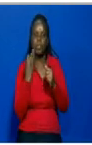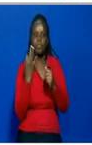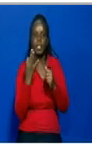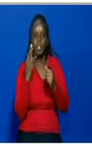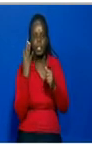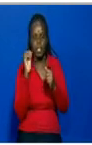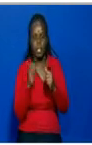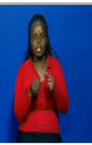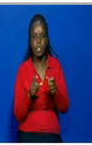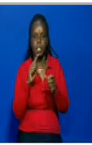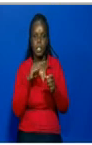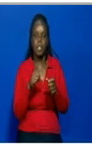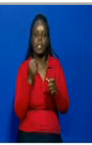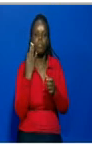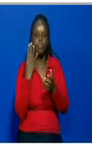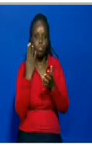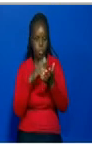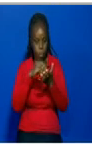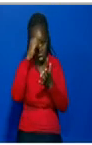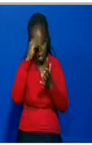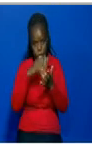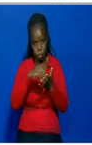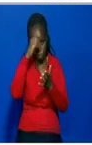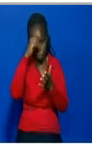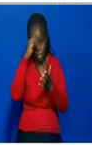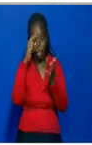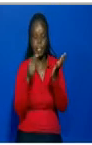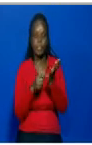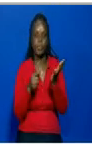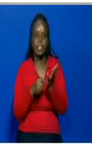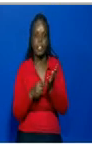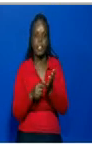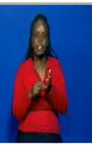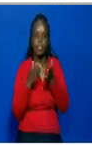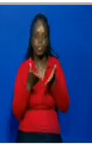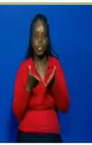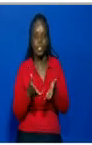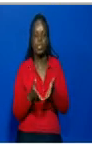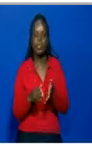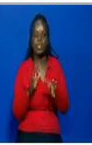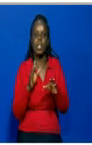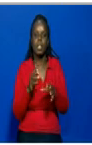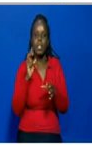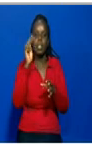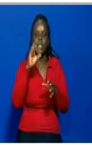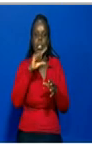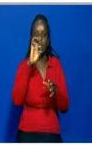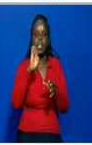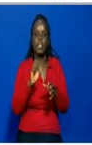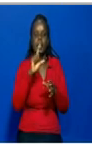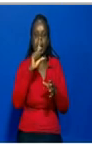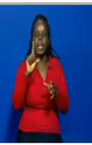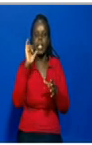a.m. we have our grade 4 learners who will be dealing with Kiswahili. Today we are on Ngeli ya li